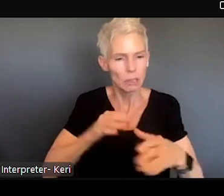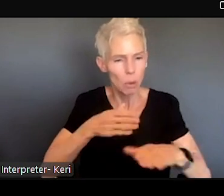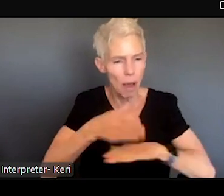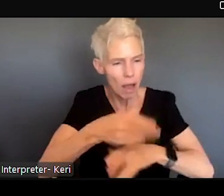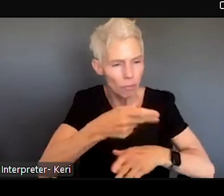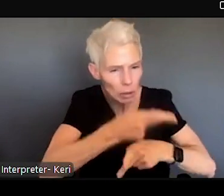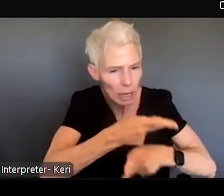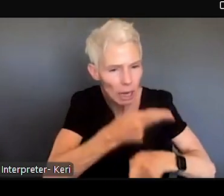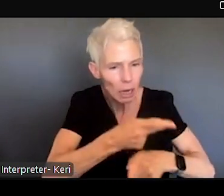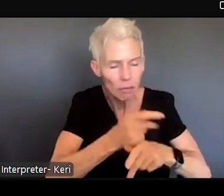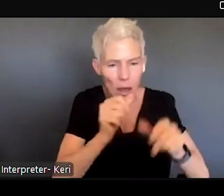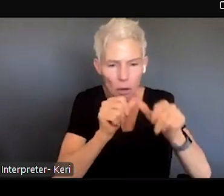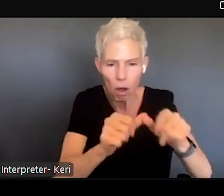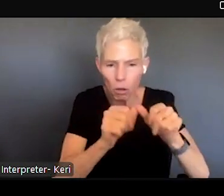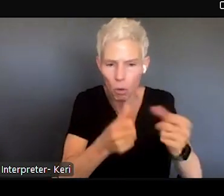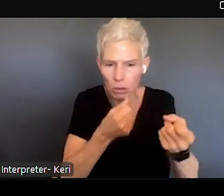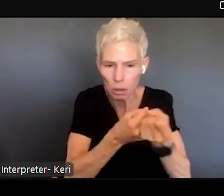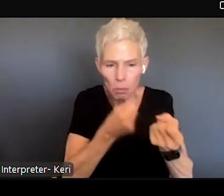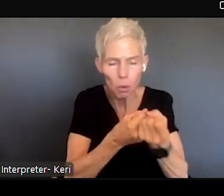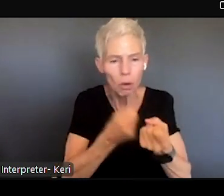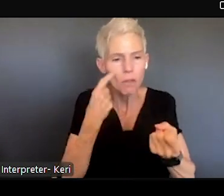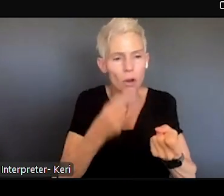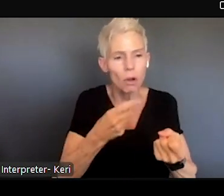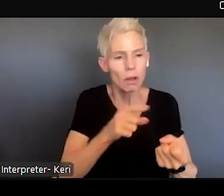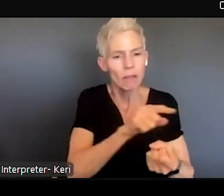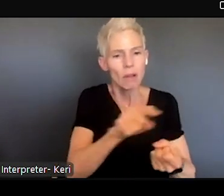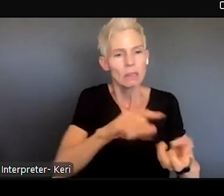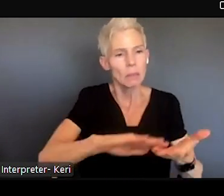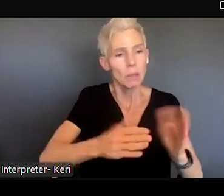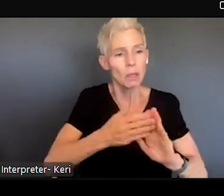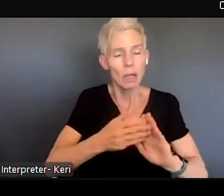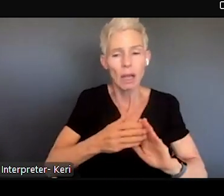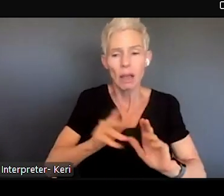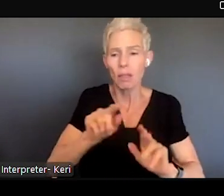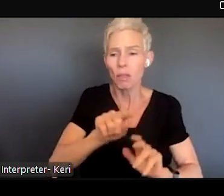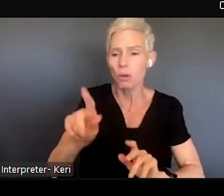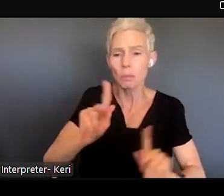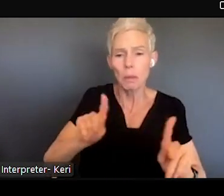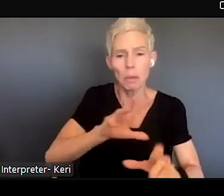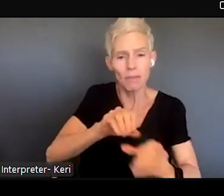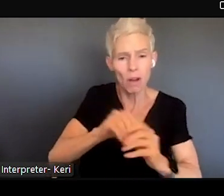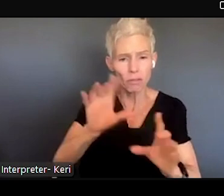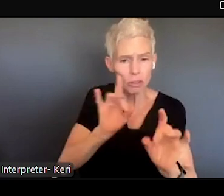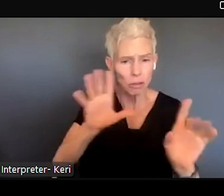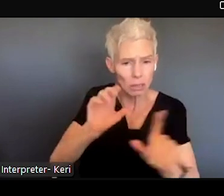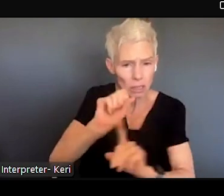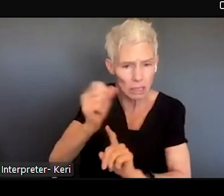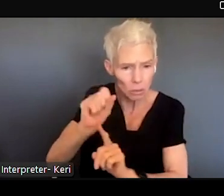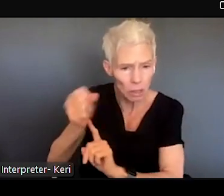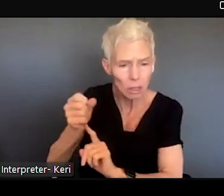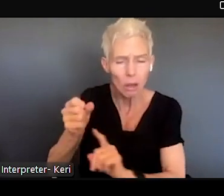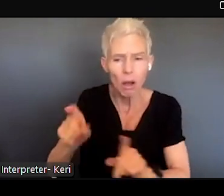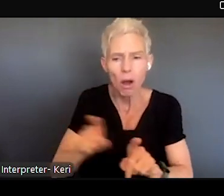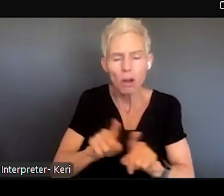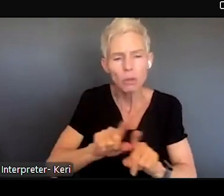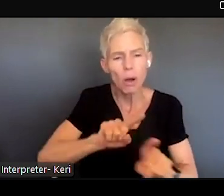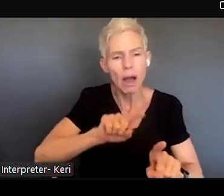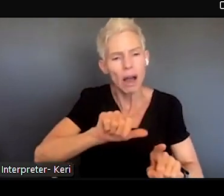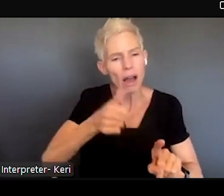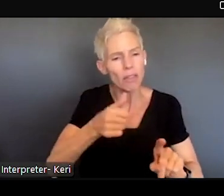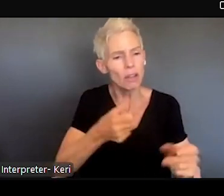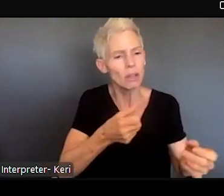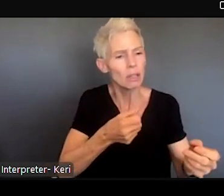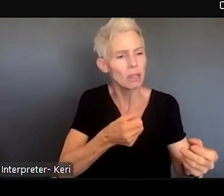ongoing support for our communities and people in crisis, as well as the other support persons who